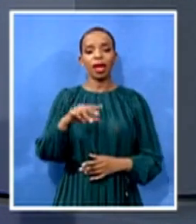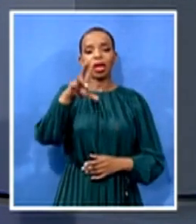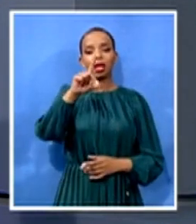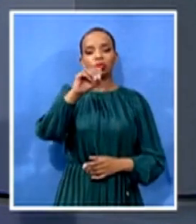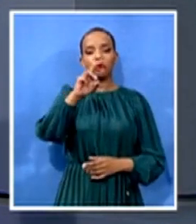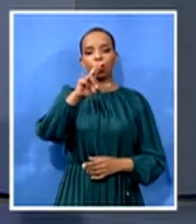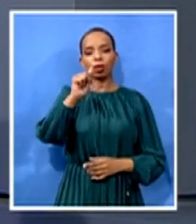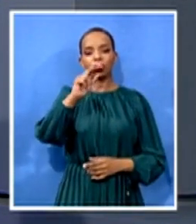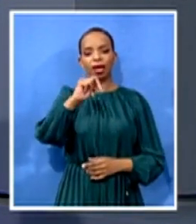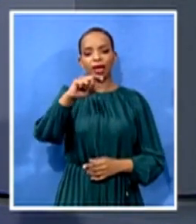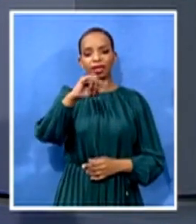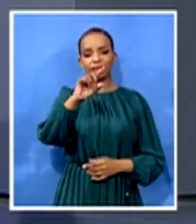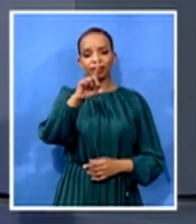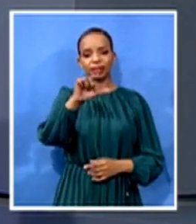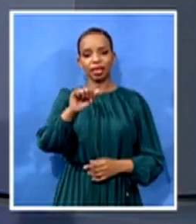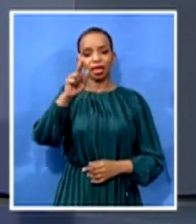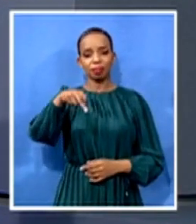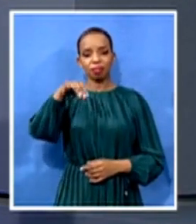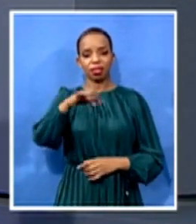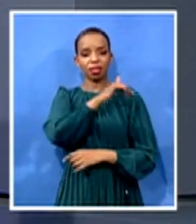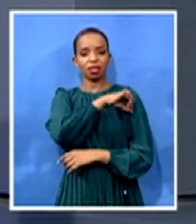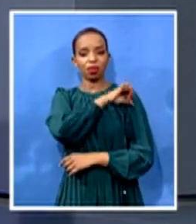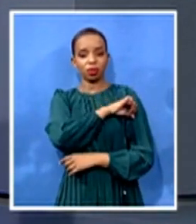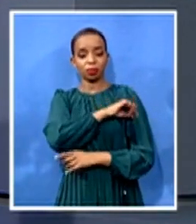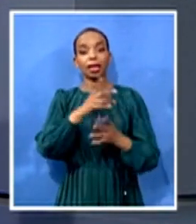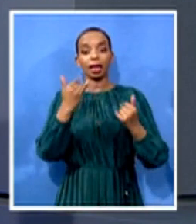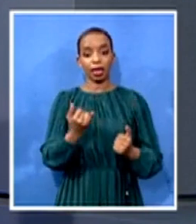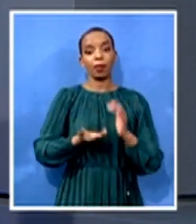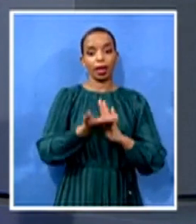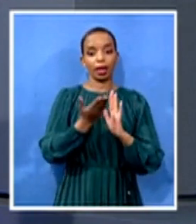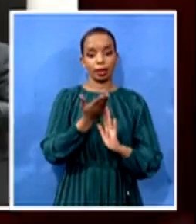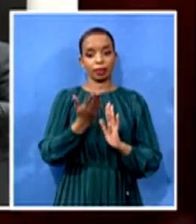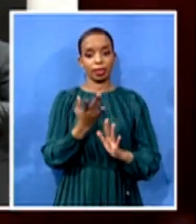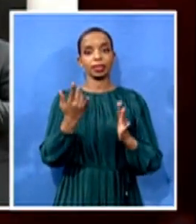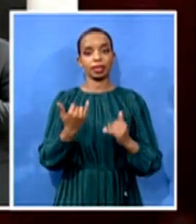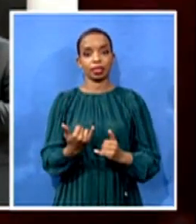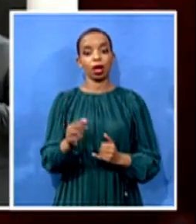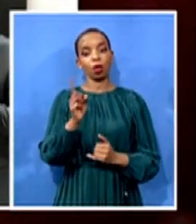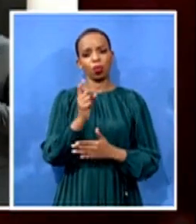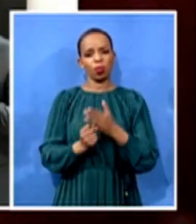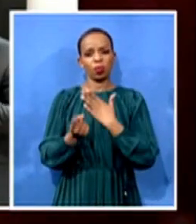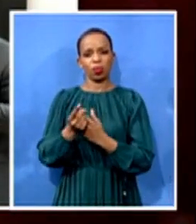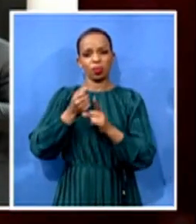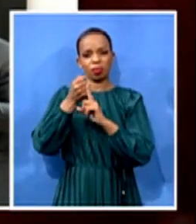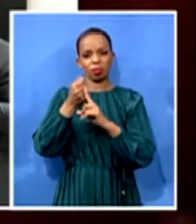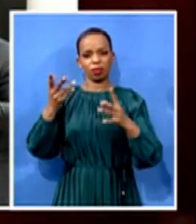Command Council will now update on the efforts in the fight against the virus. Let's go there live.